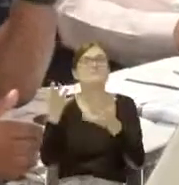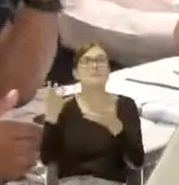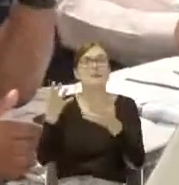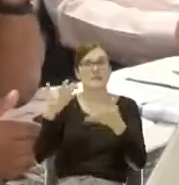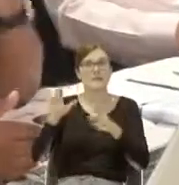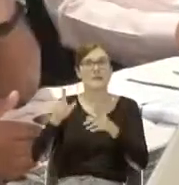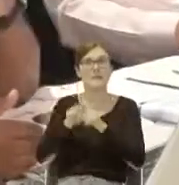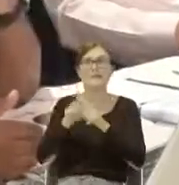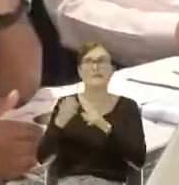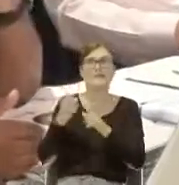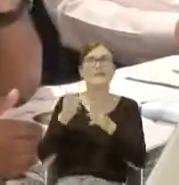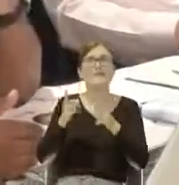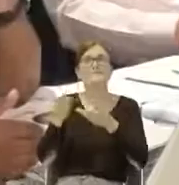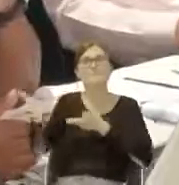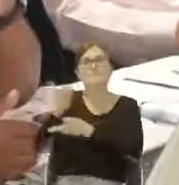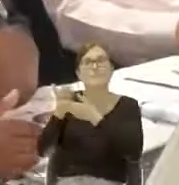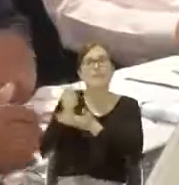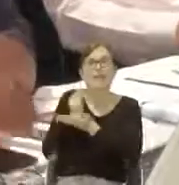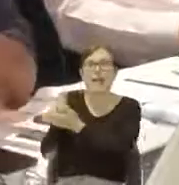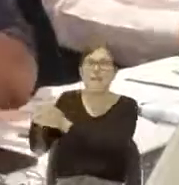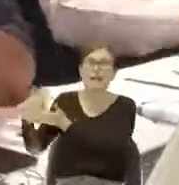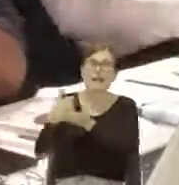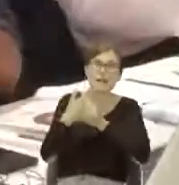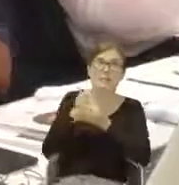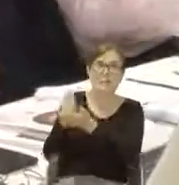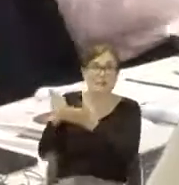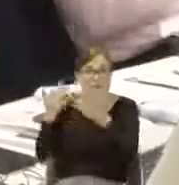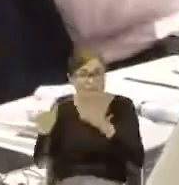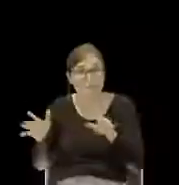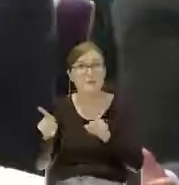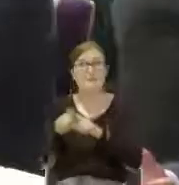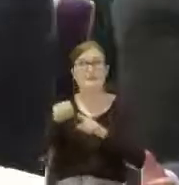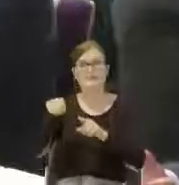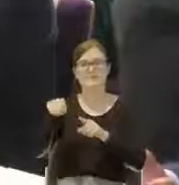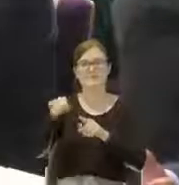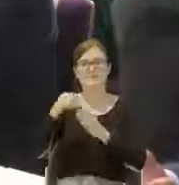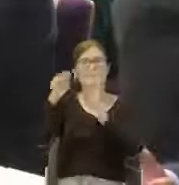the new urban agenda document? Thank you very much.